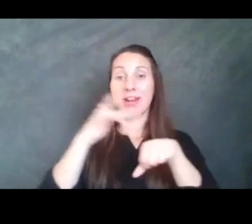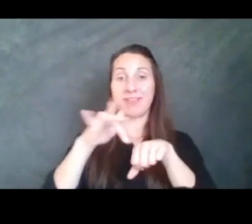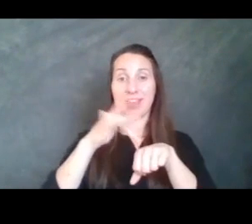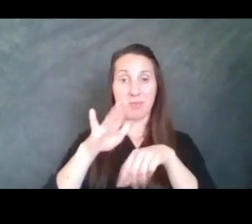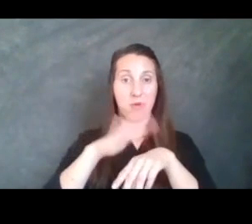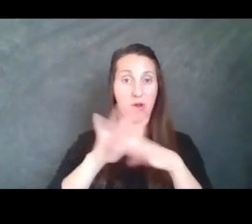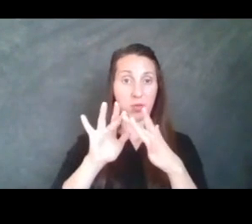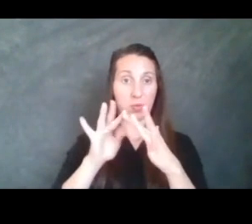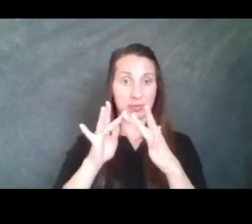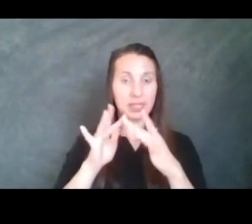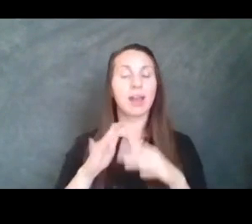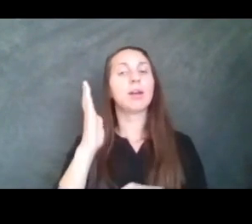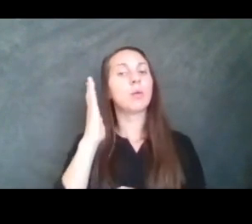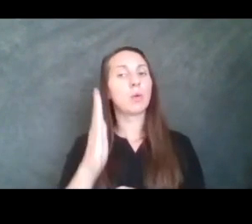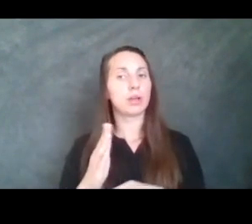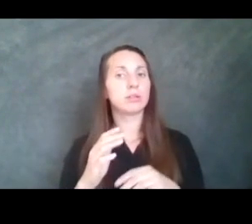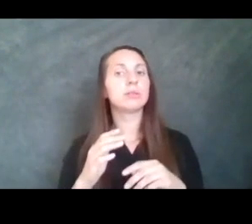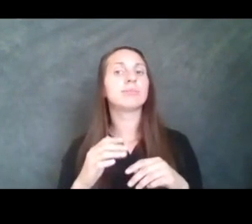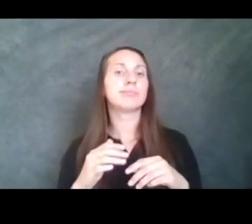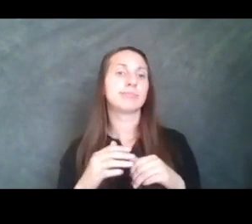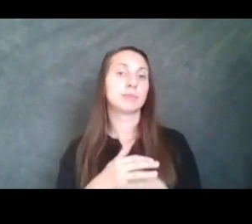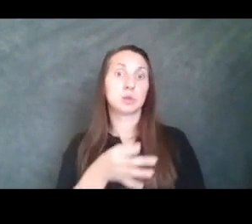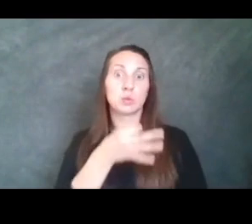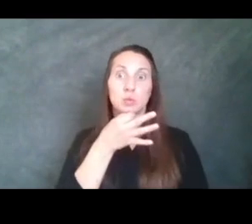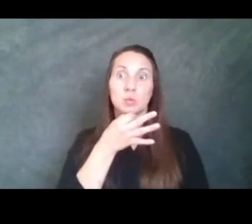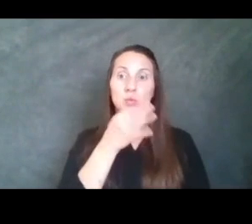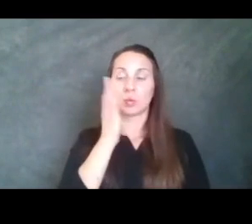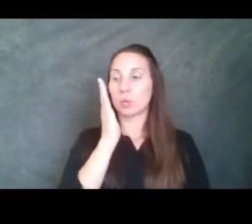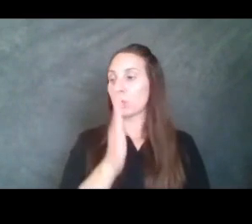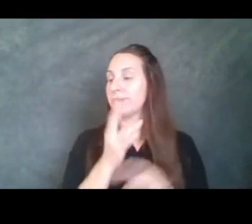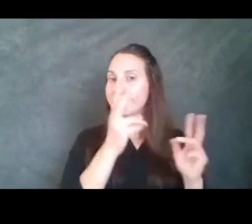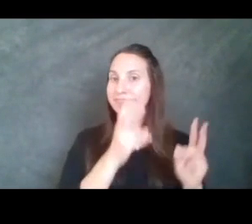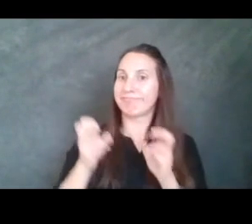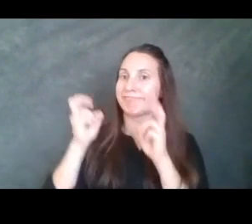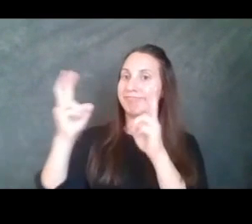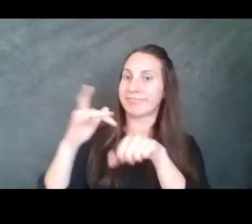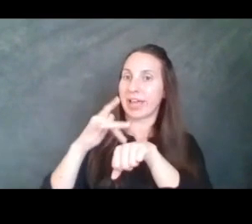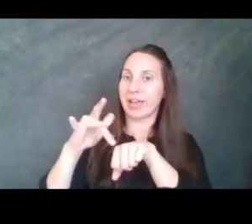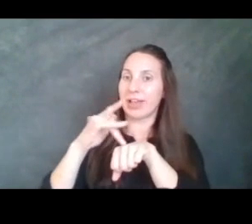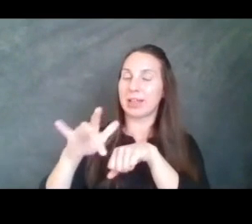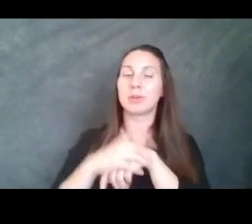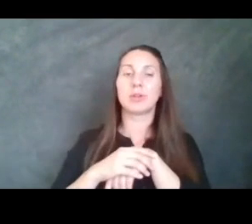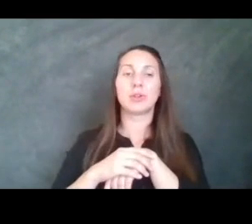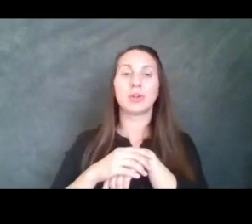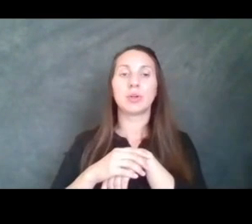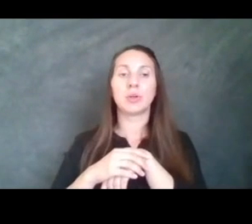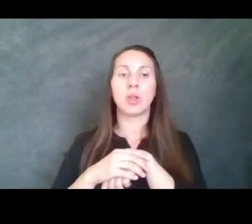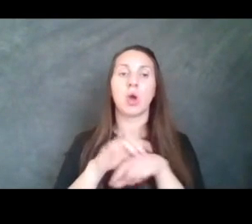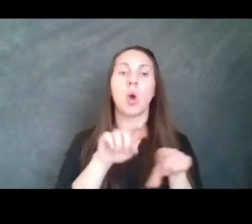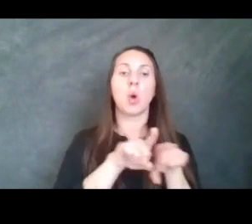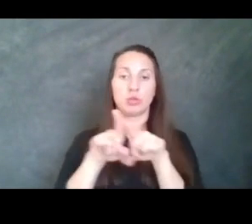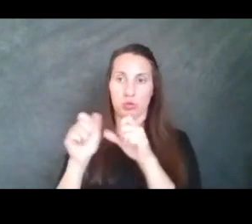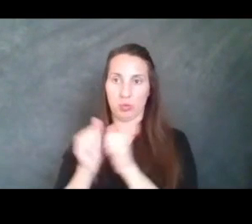website and will soon be available along with a video